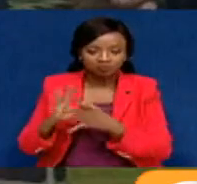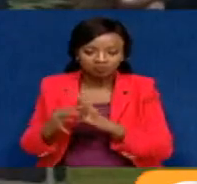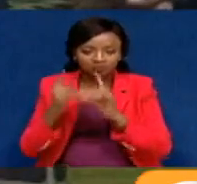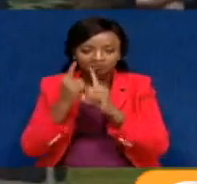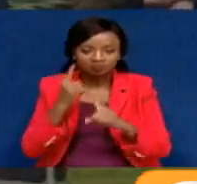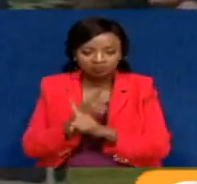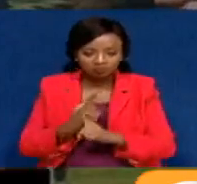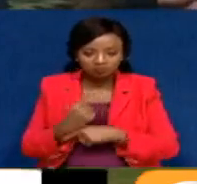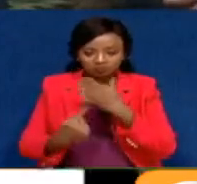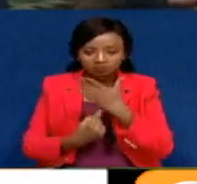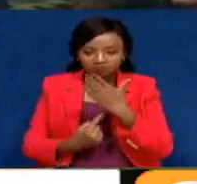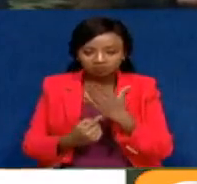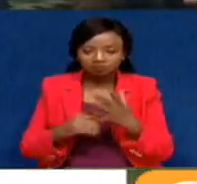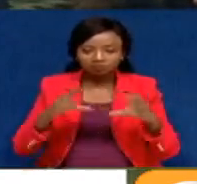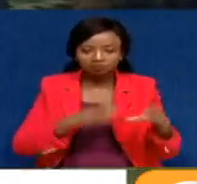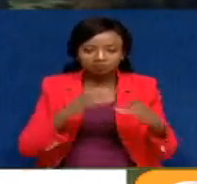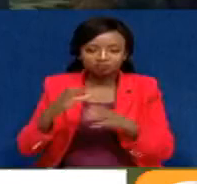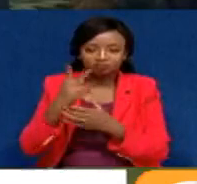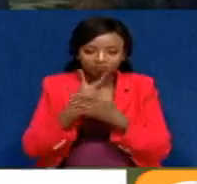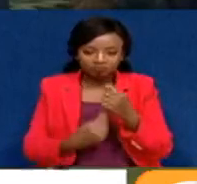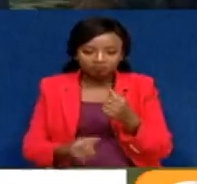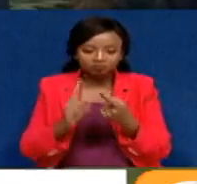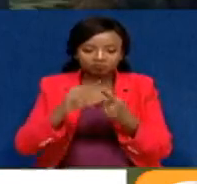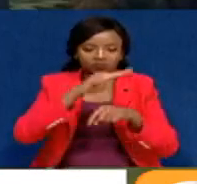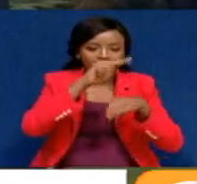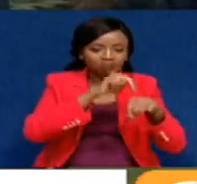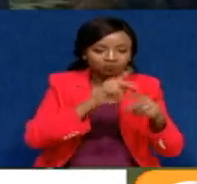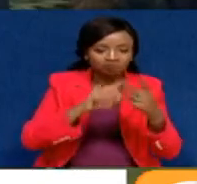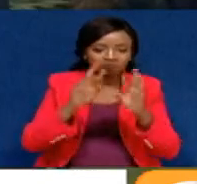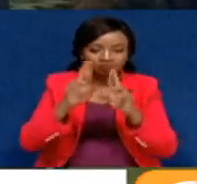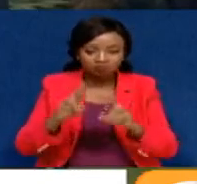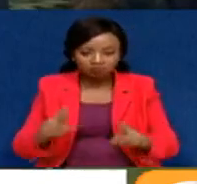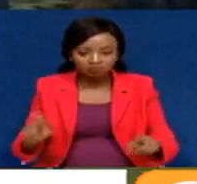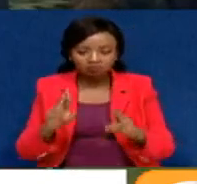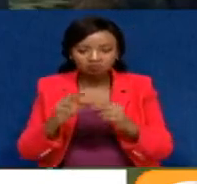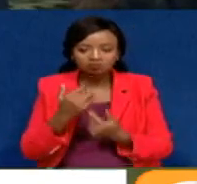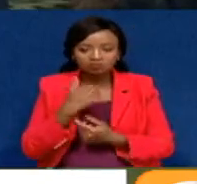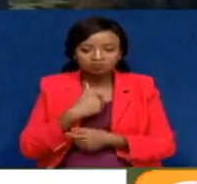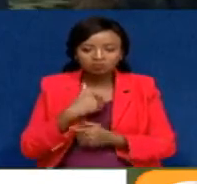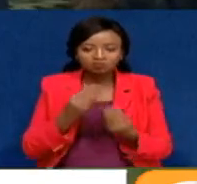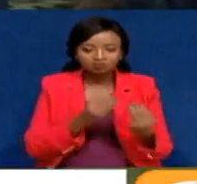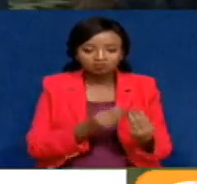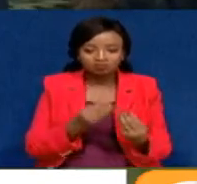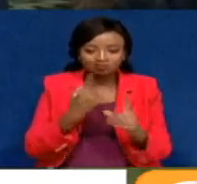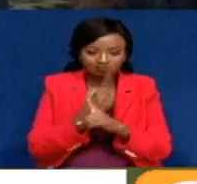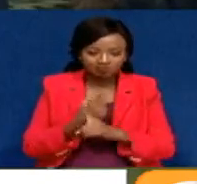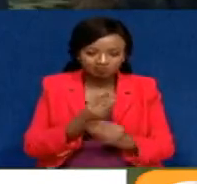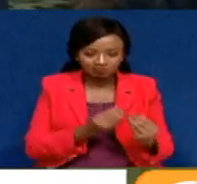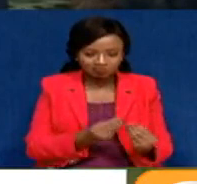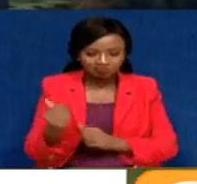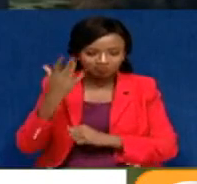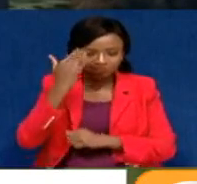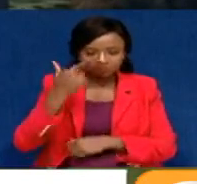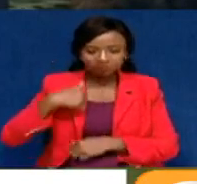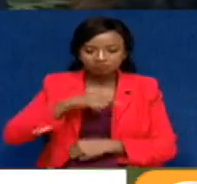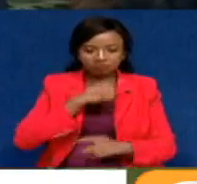who are represented here, both national and even international technology companies who have various solutions, because our intention is